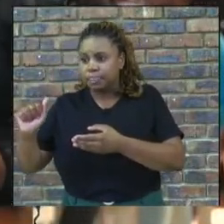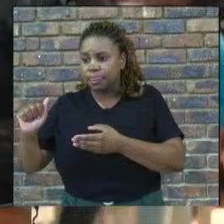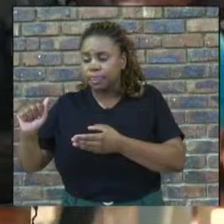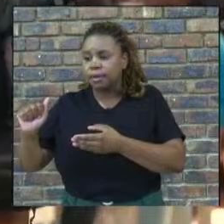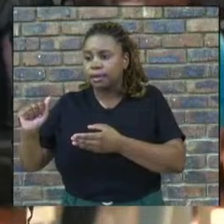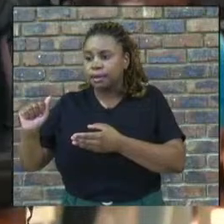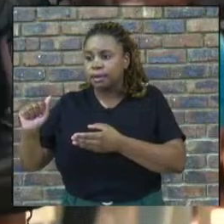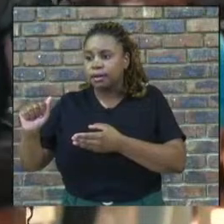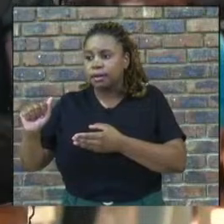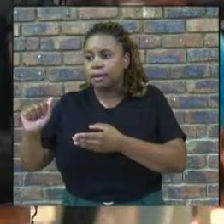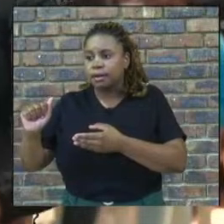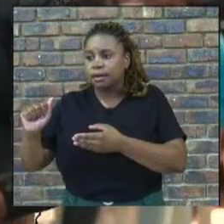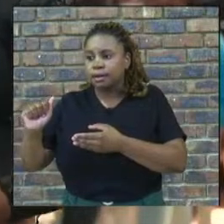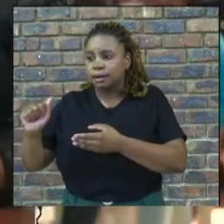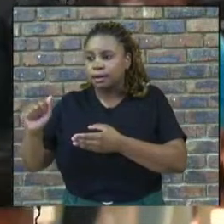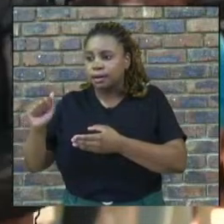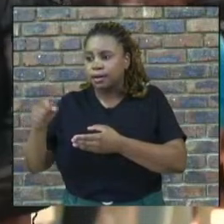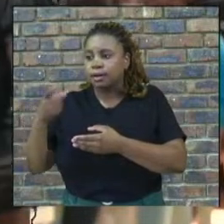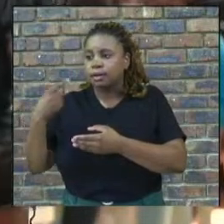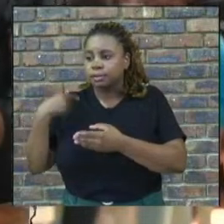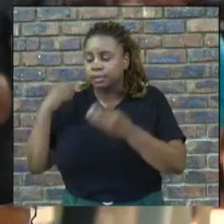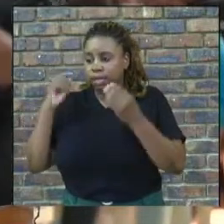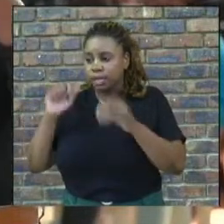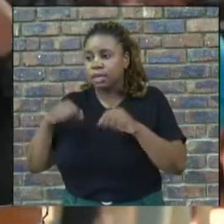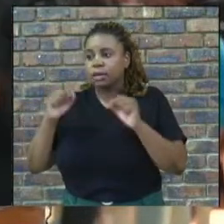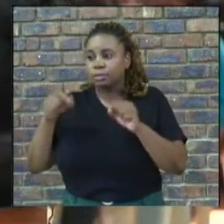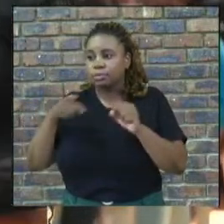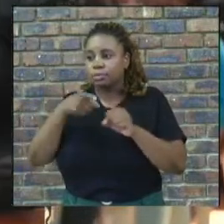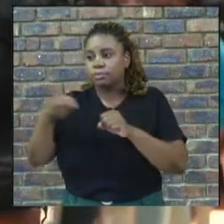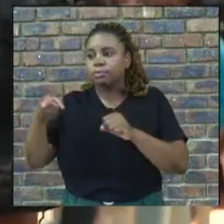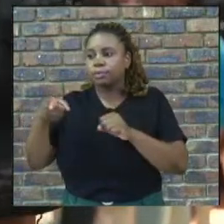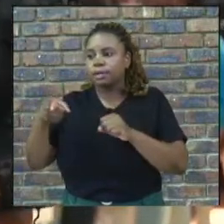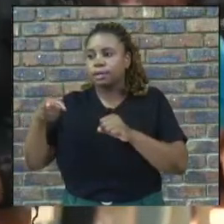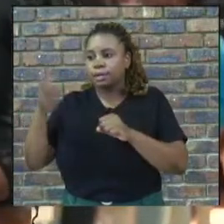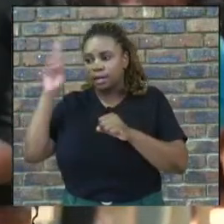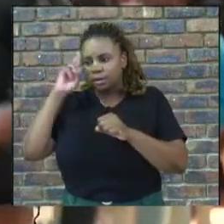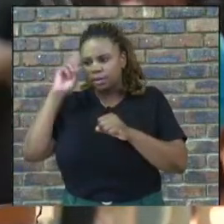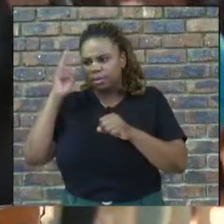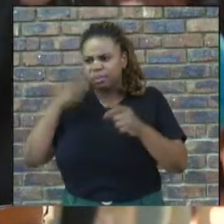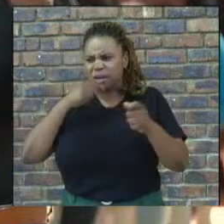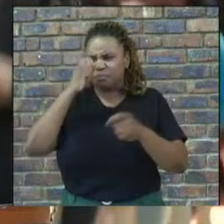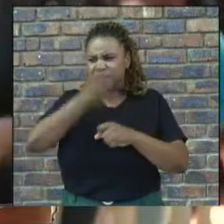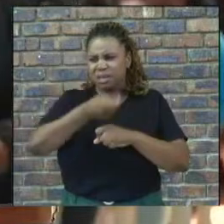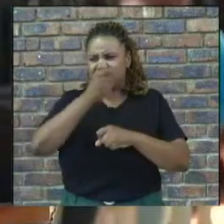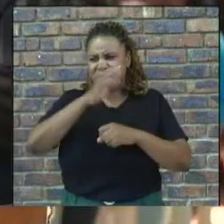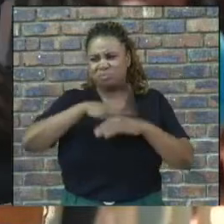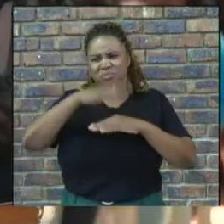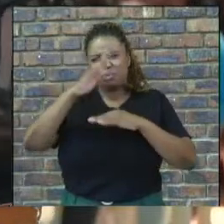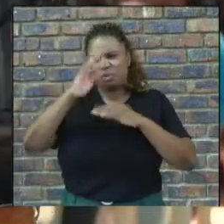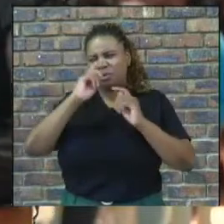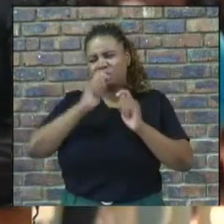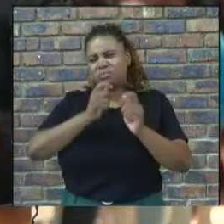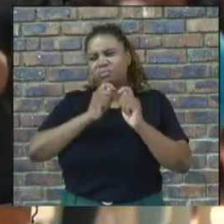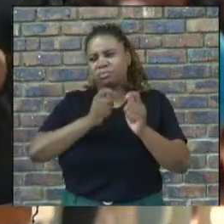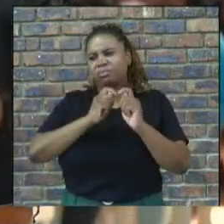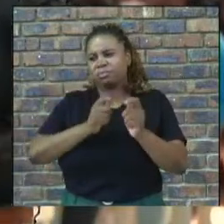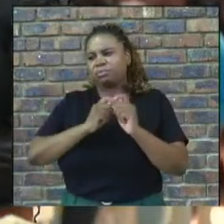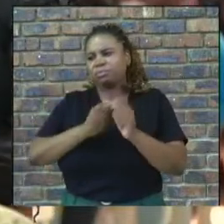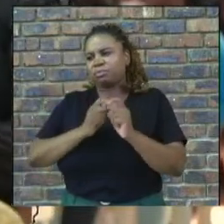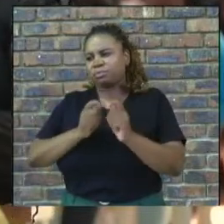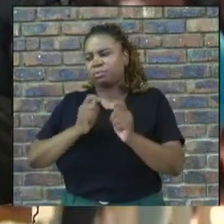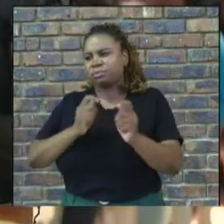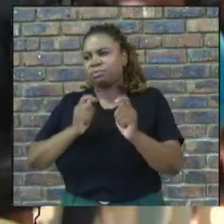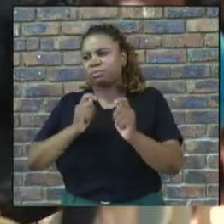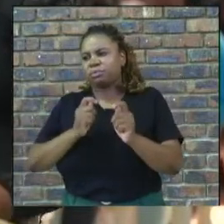one. Yes, ke a dumela e tlo go thusa haholo because ne re patala tšhelete ngata transport, you go this side and you go this side hore o kgone ho